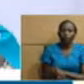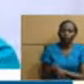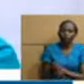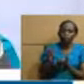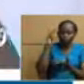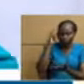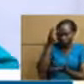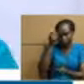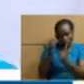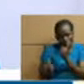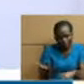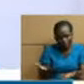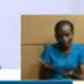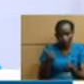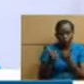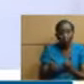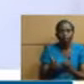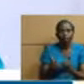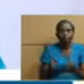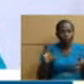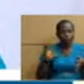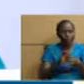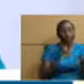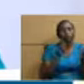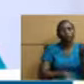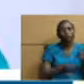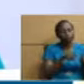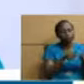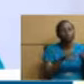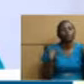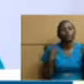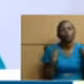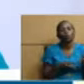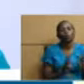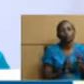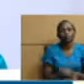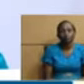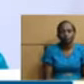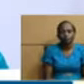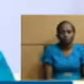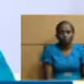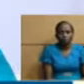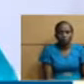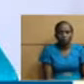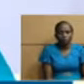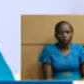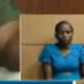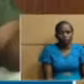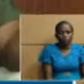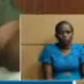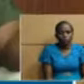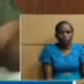policies are vis-a-vis what we are doing on the ground. It might give us a different approach. Yes, Mr. Nsubuga.